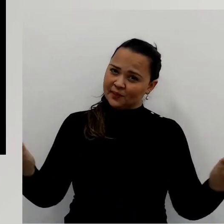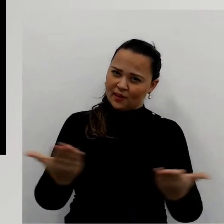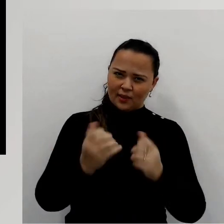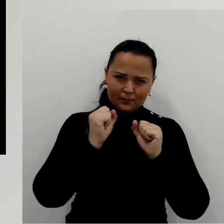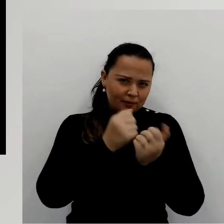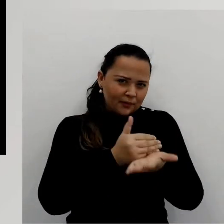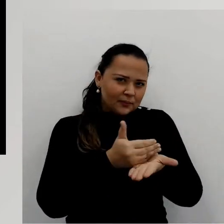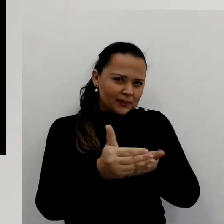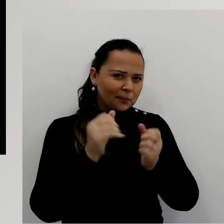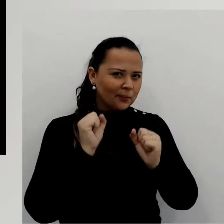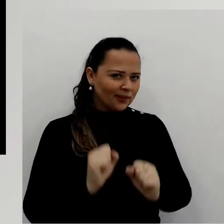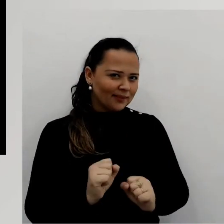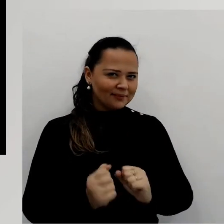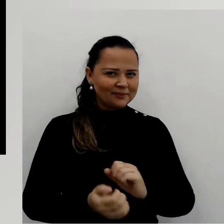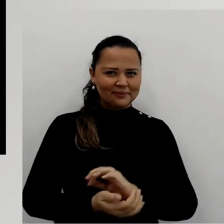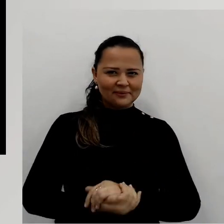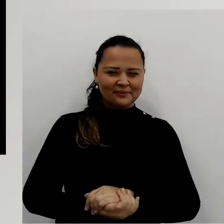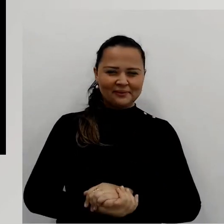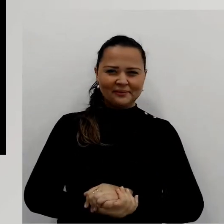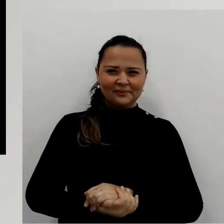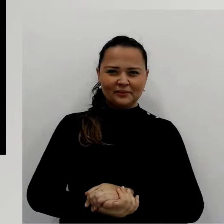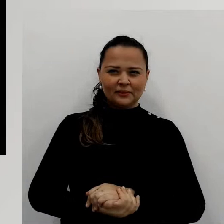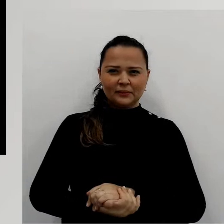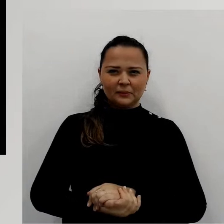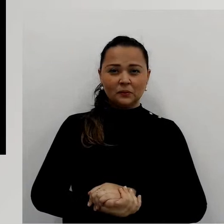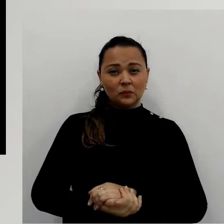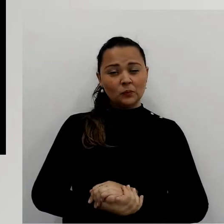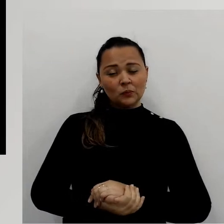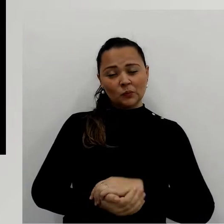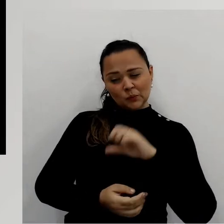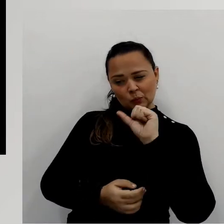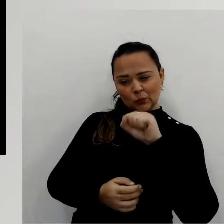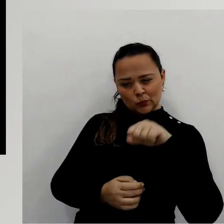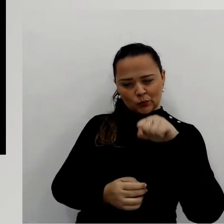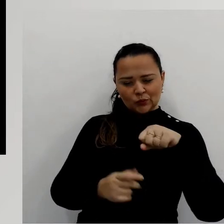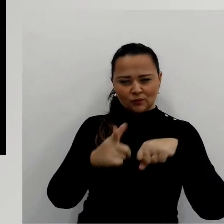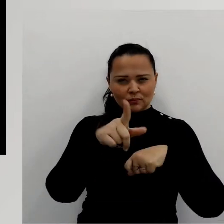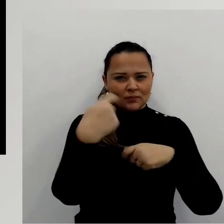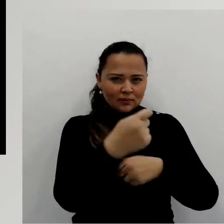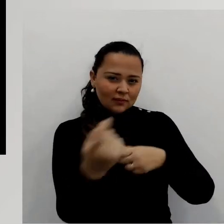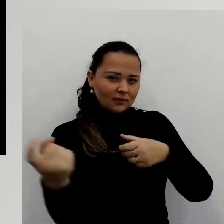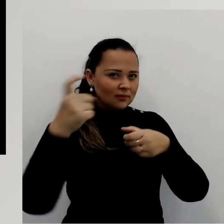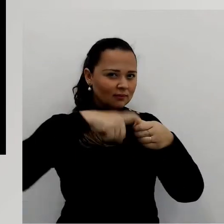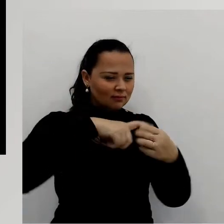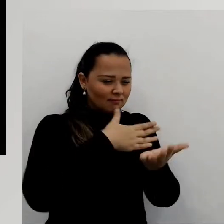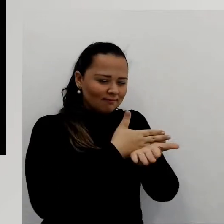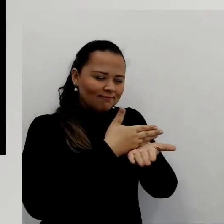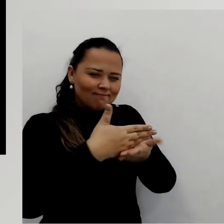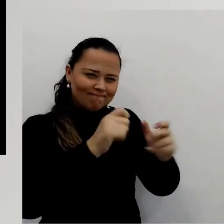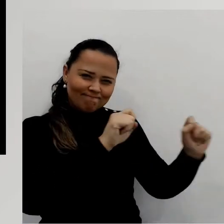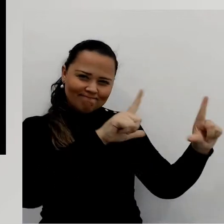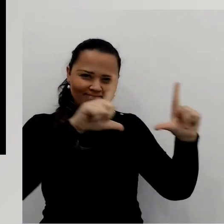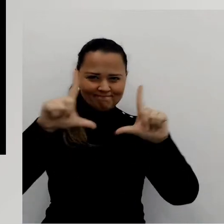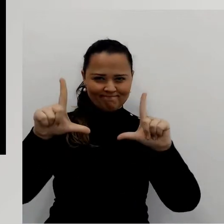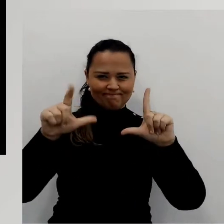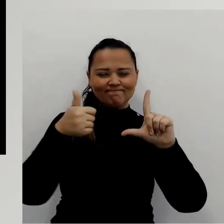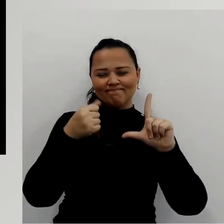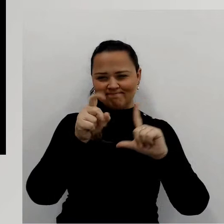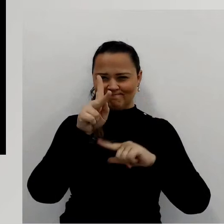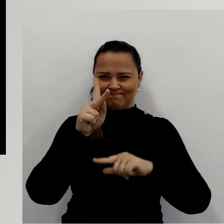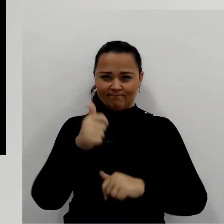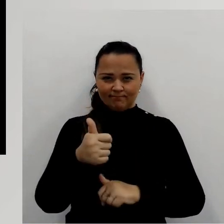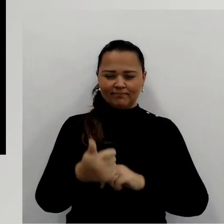Sure, please. You need to restart. Okay. Wow. All right. Thank you,